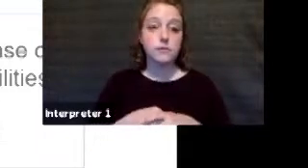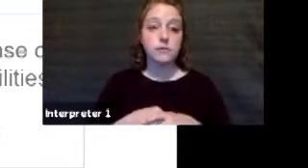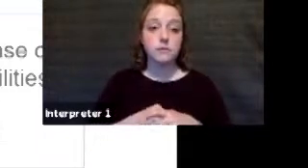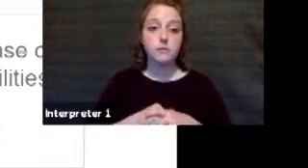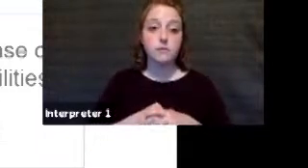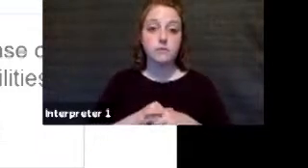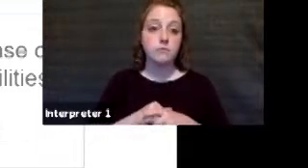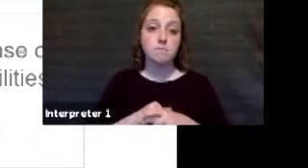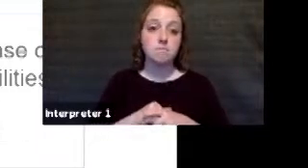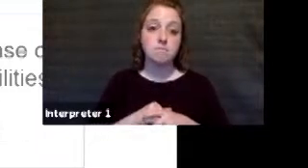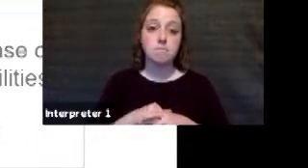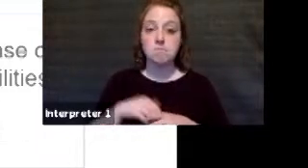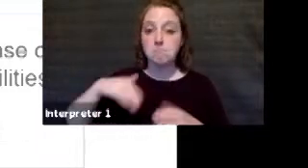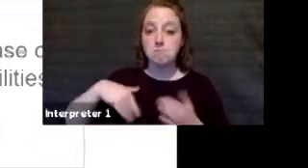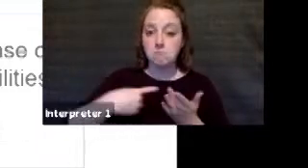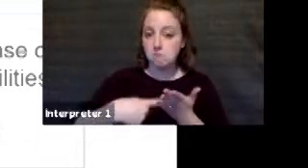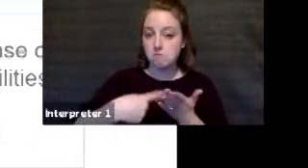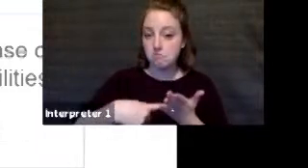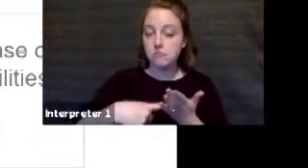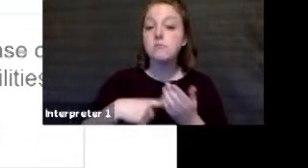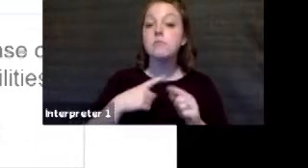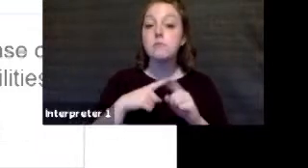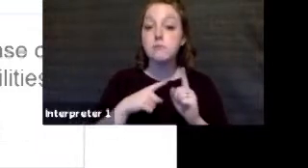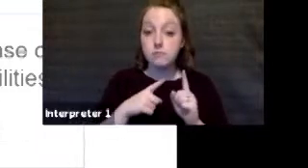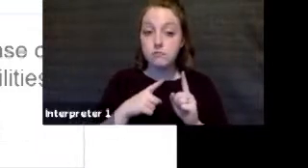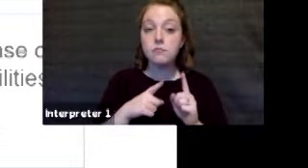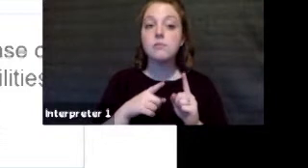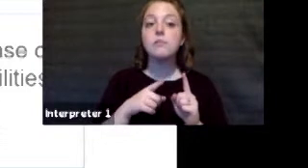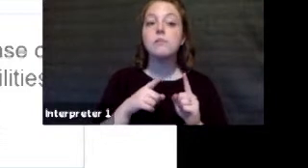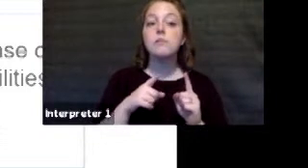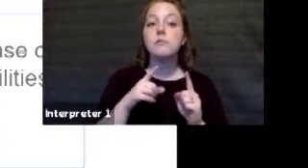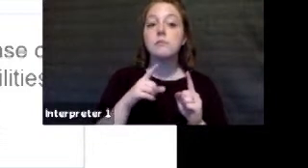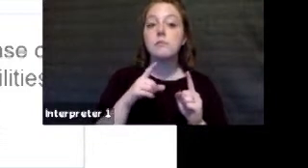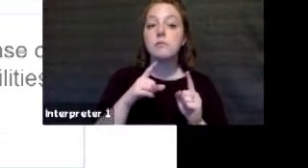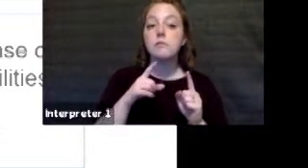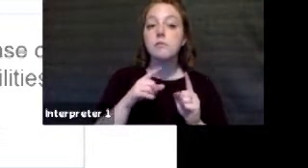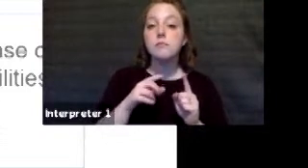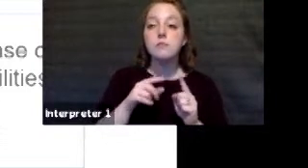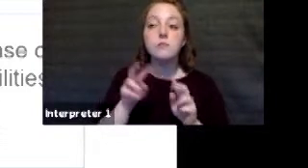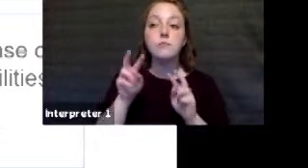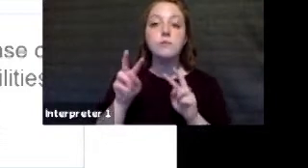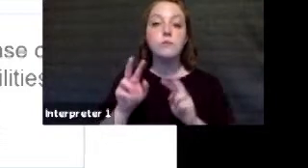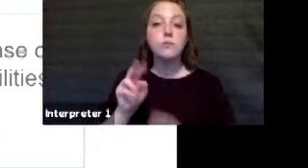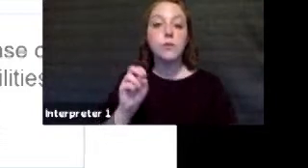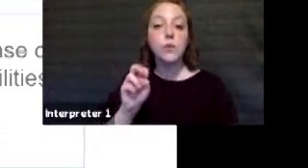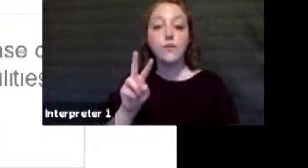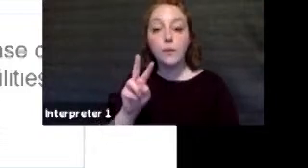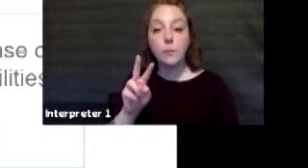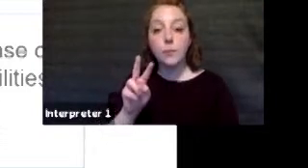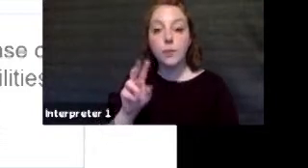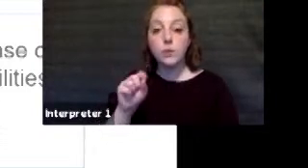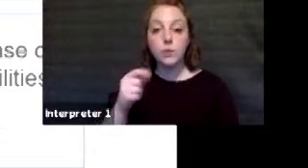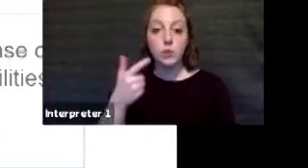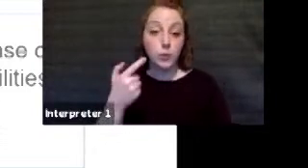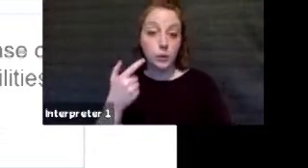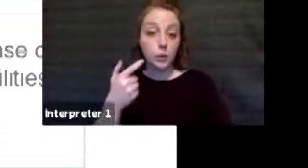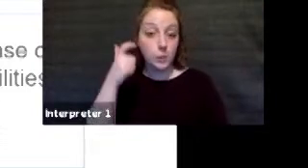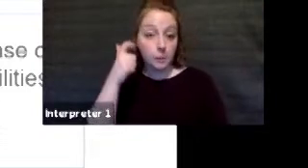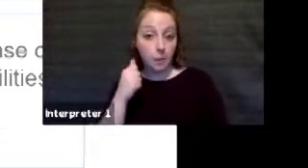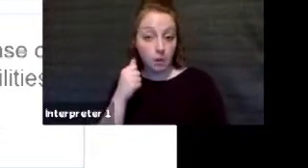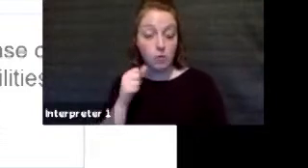further, but we're still looking at a potential November of 21 bond this fall, or a May of 22